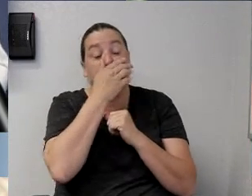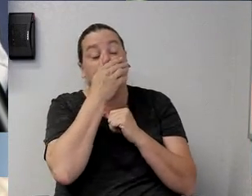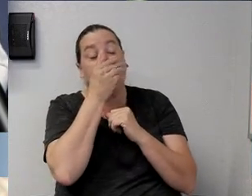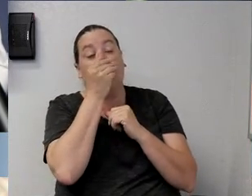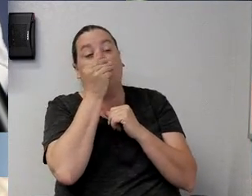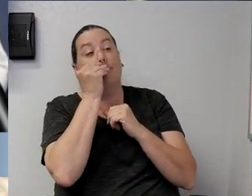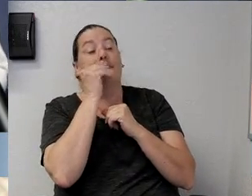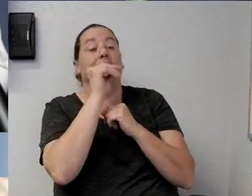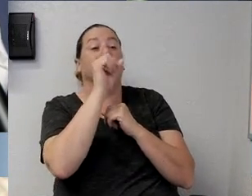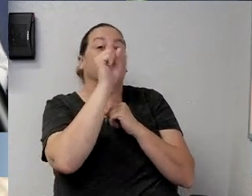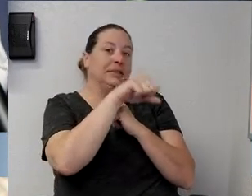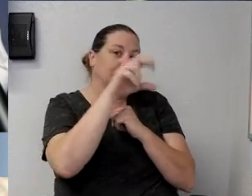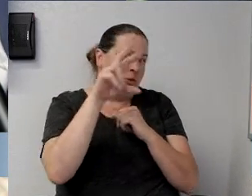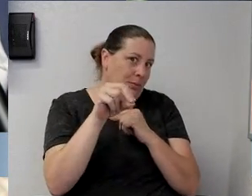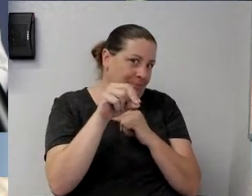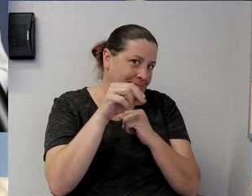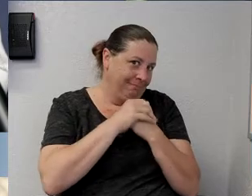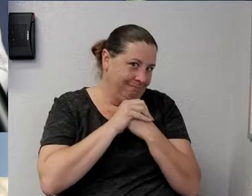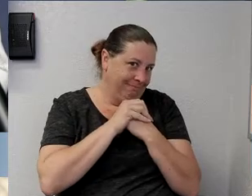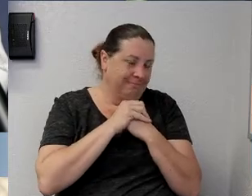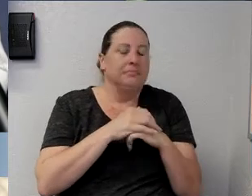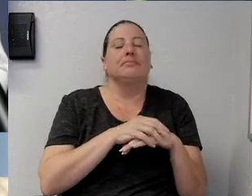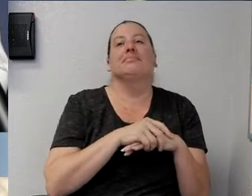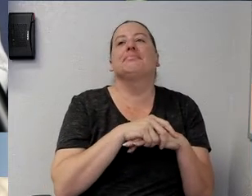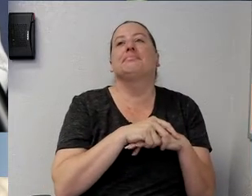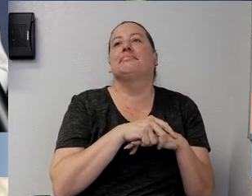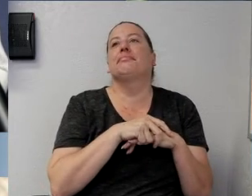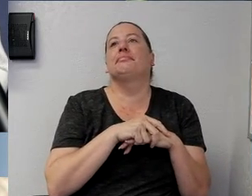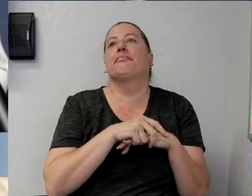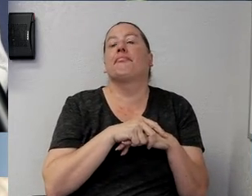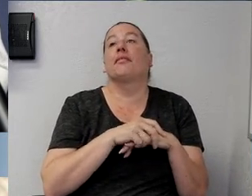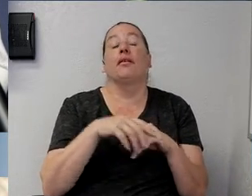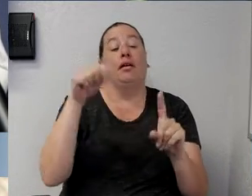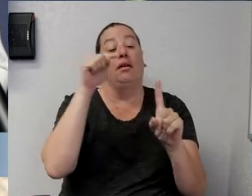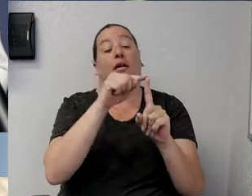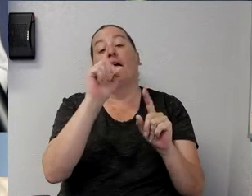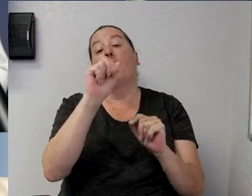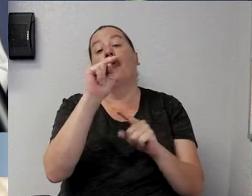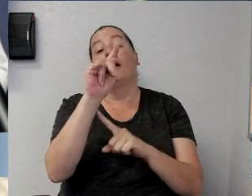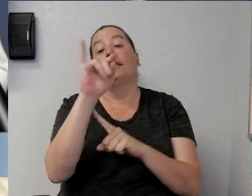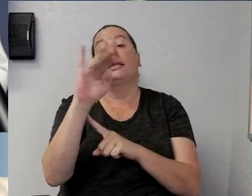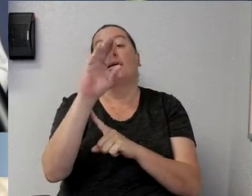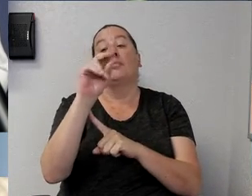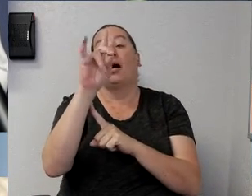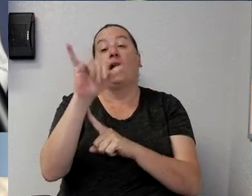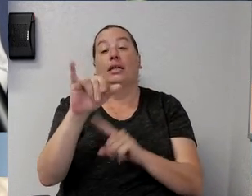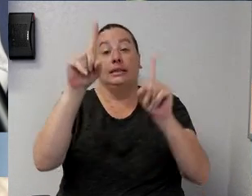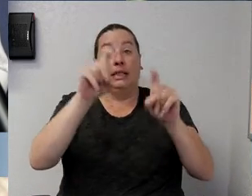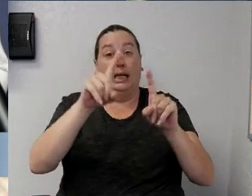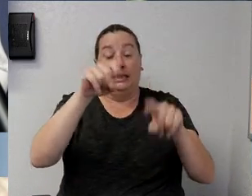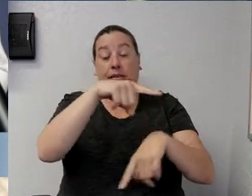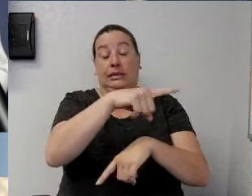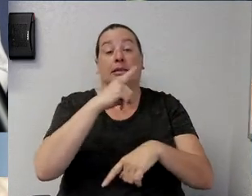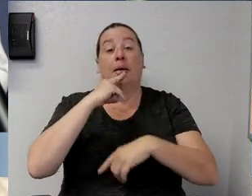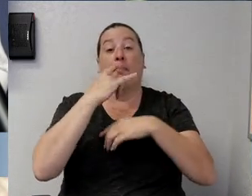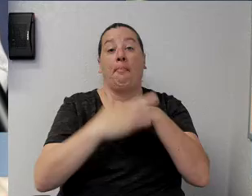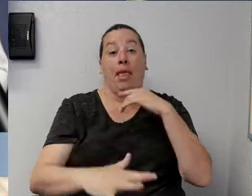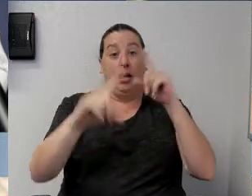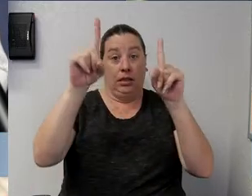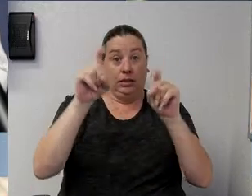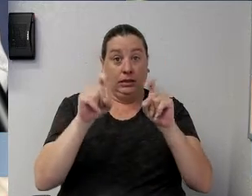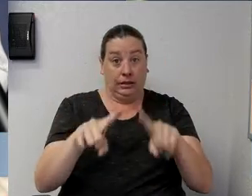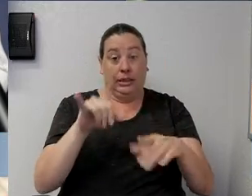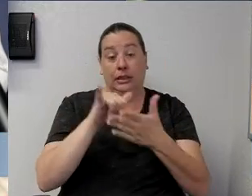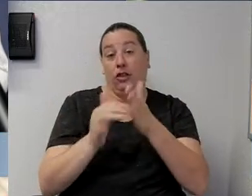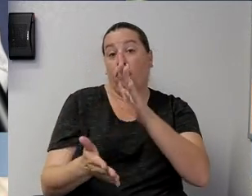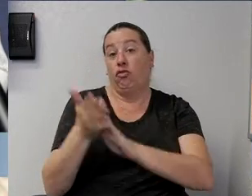and it isn't. Okay. Okay. So the antibody testing is a blood test that runs on